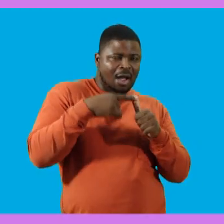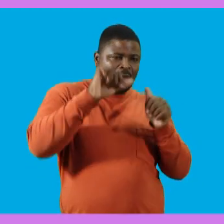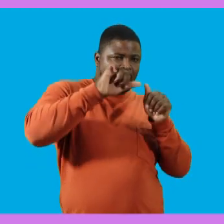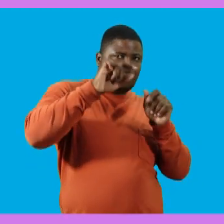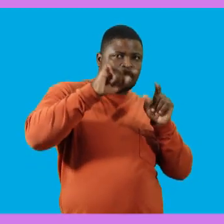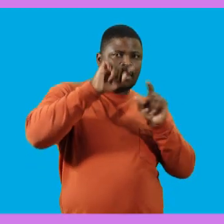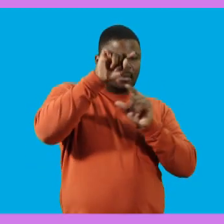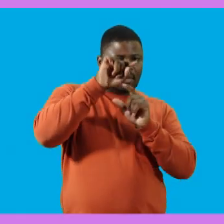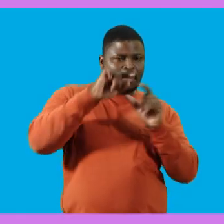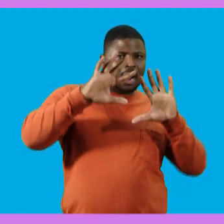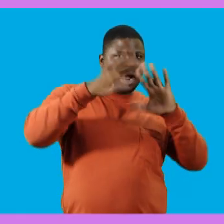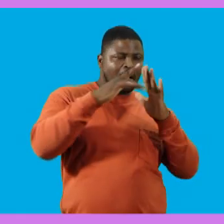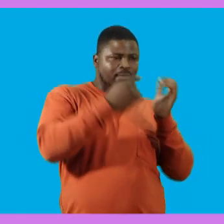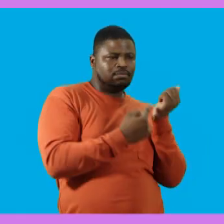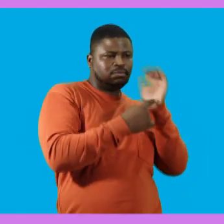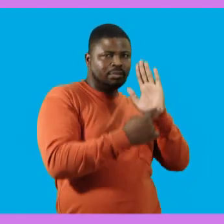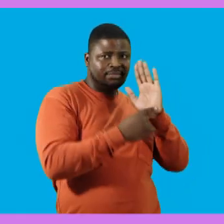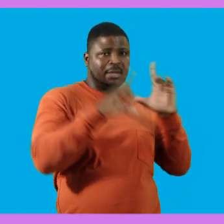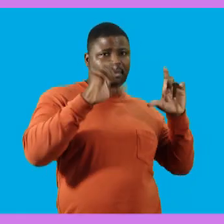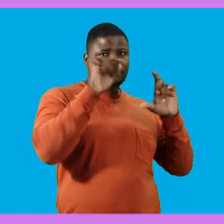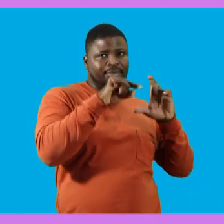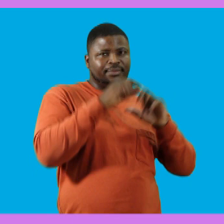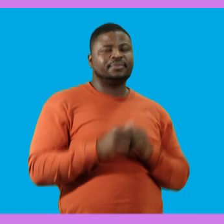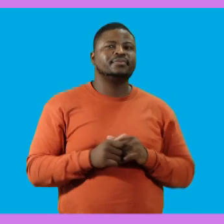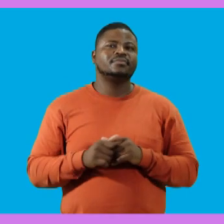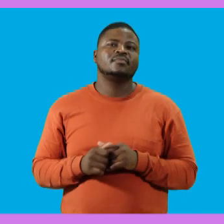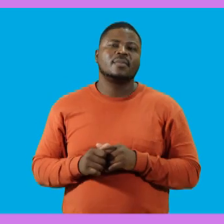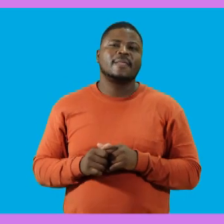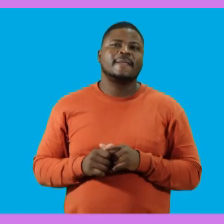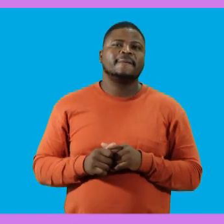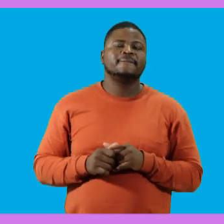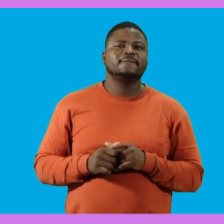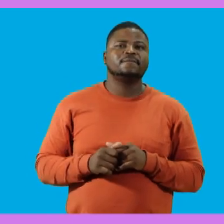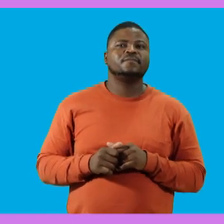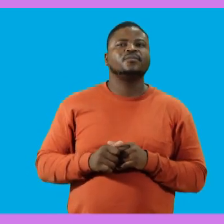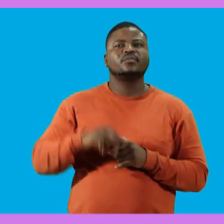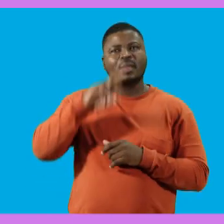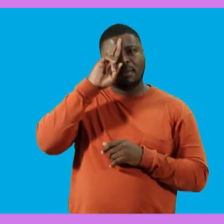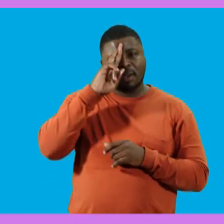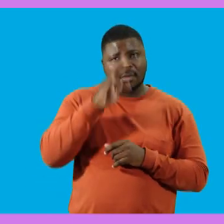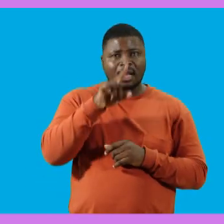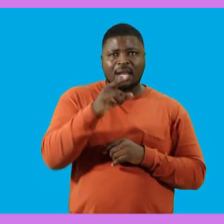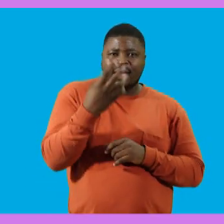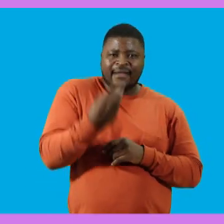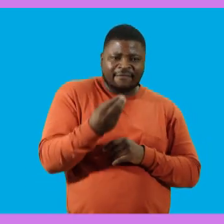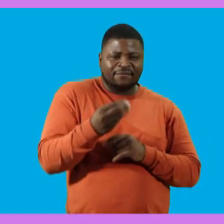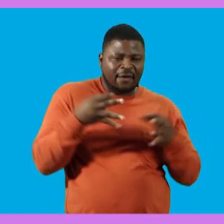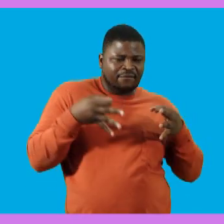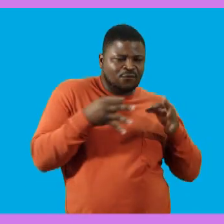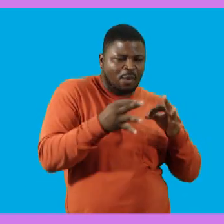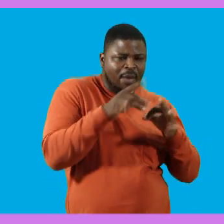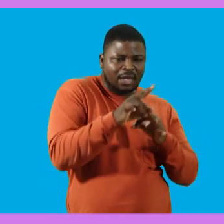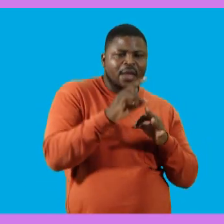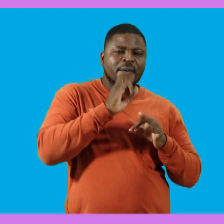can see, this figure is irregular, meaning there is no formula that we can use